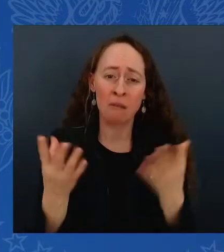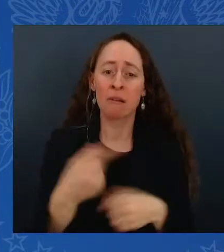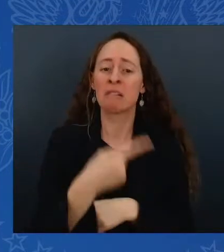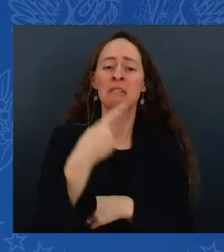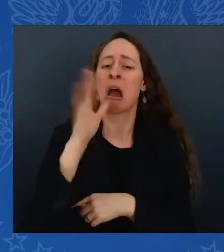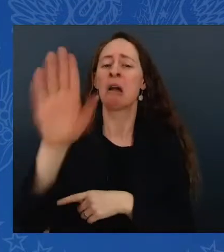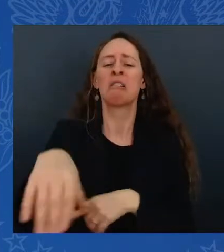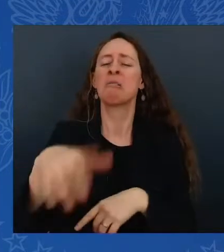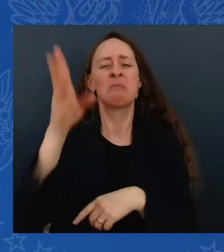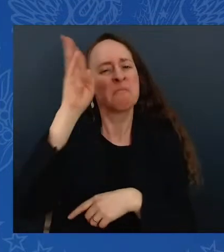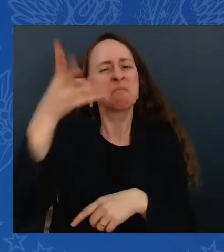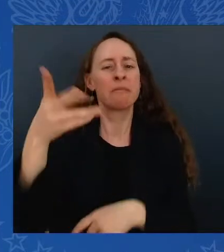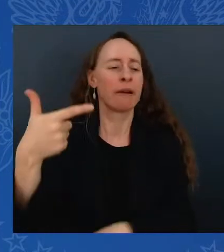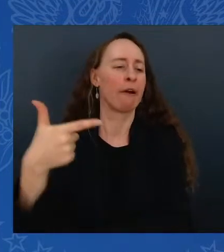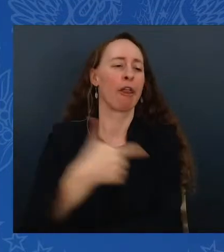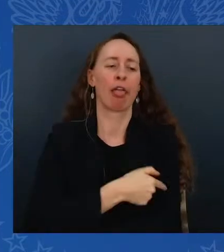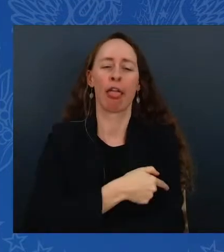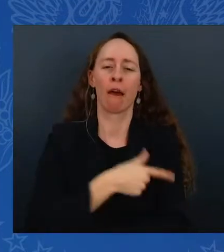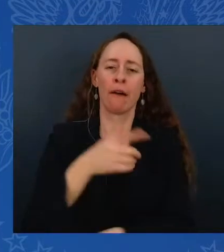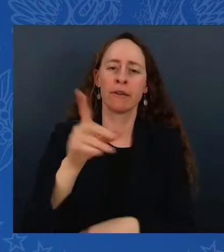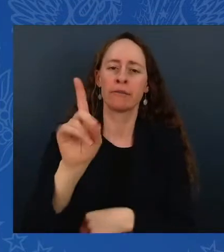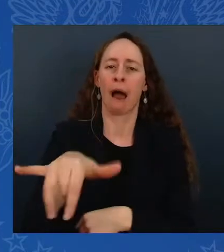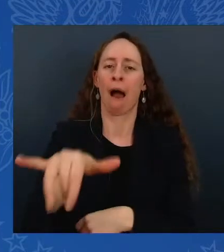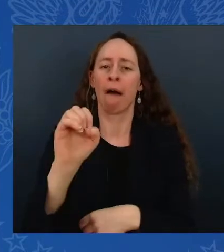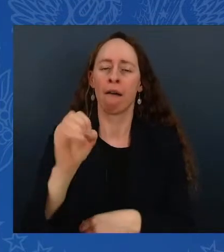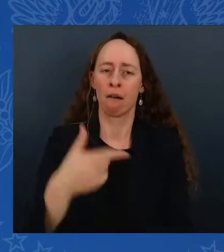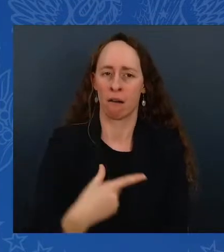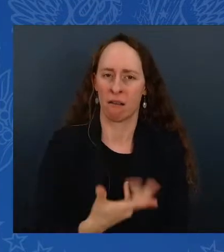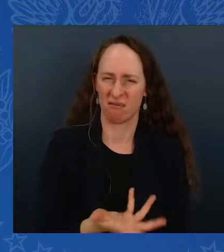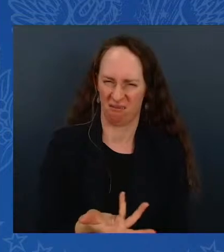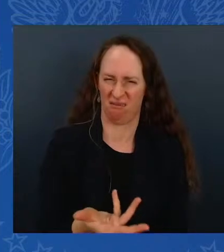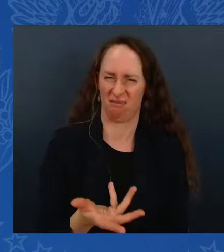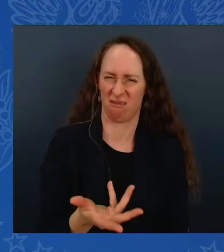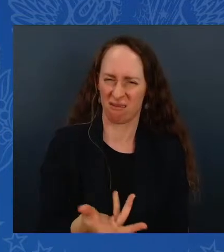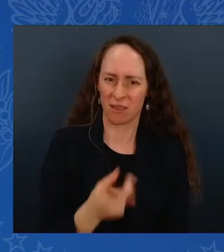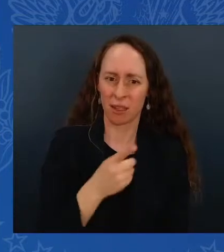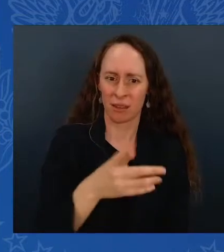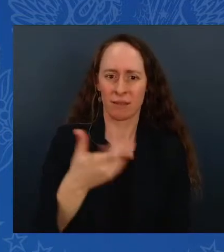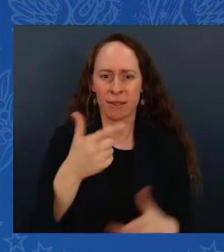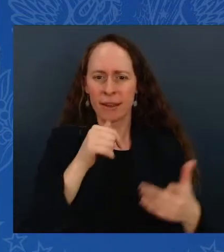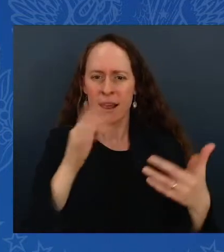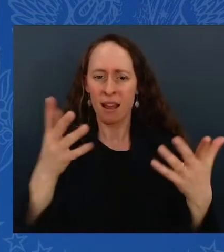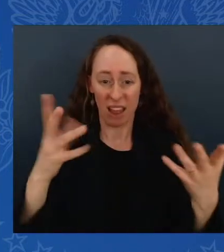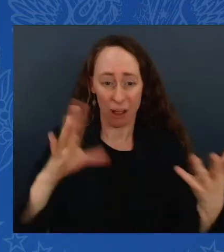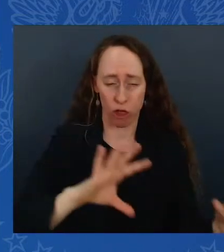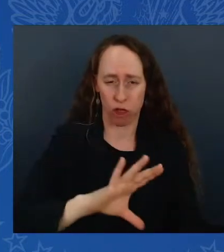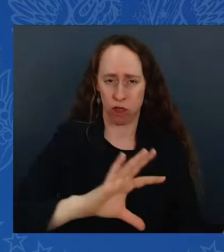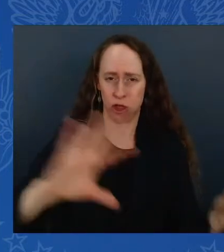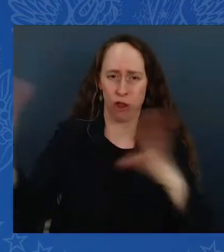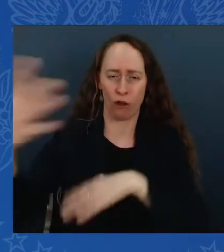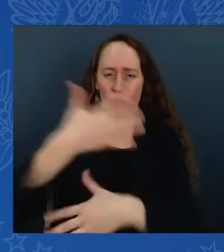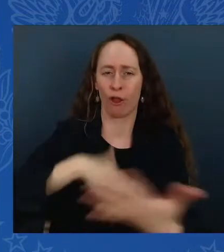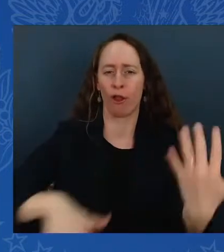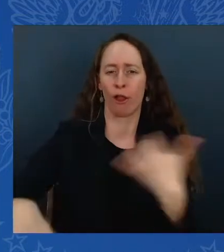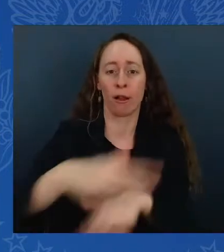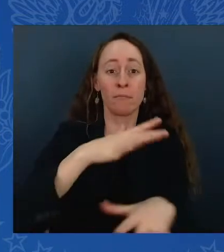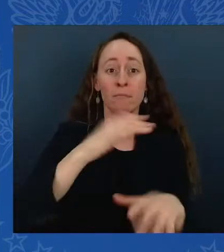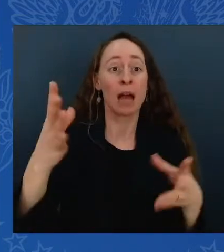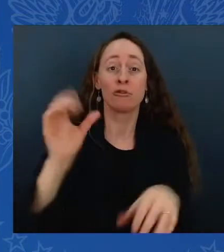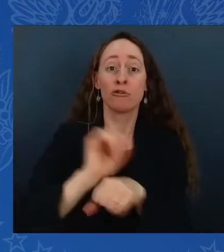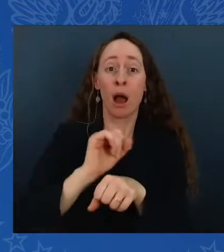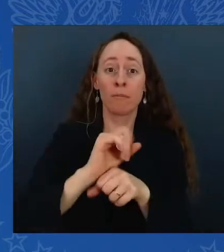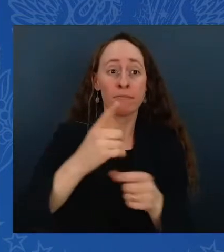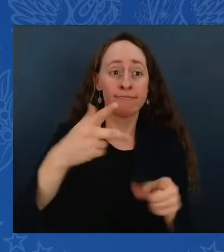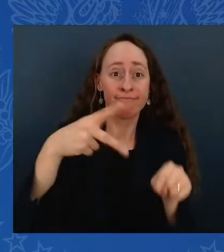the economic crisis that followed, that create millions of Americans, caused them to lose their jobs. In fact, the last month